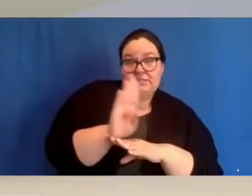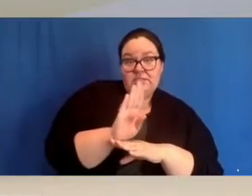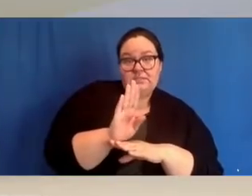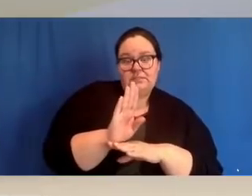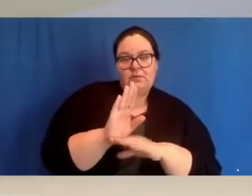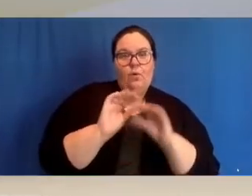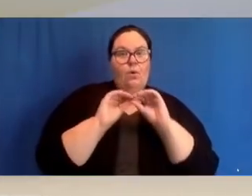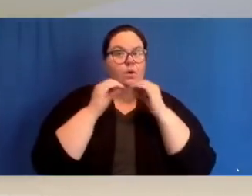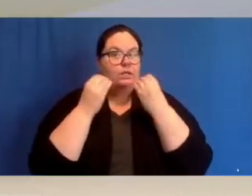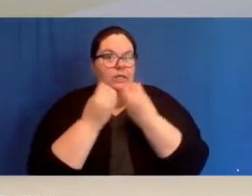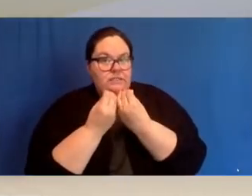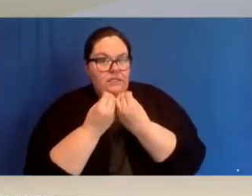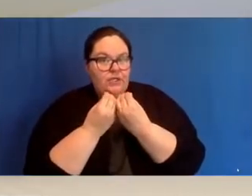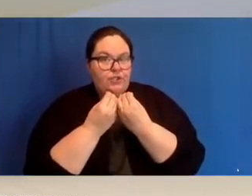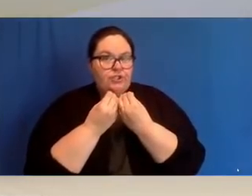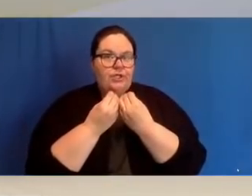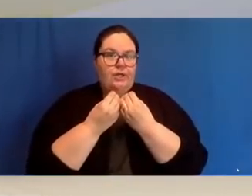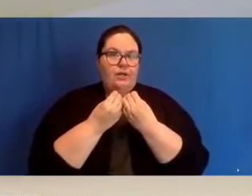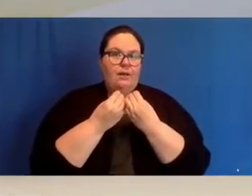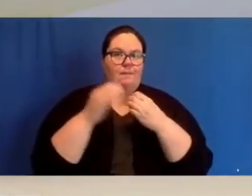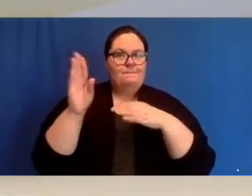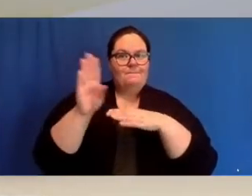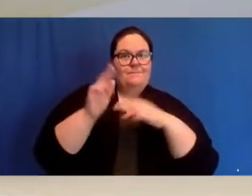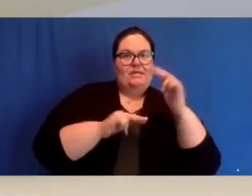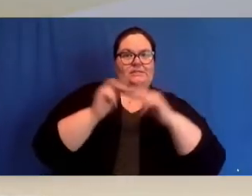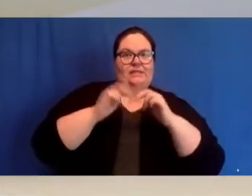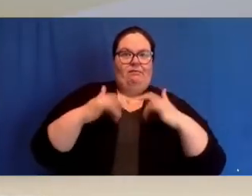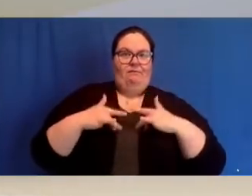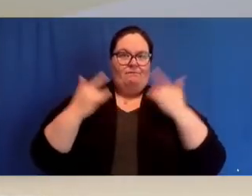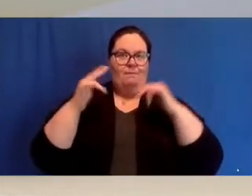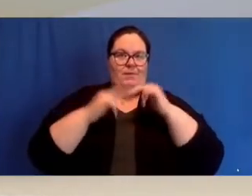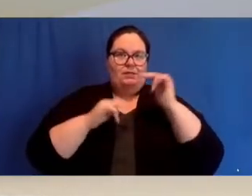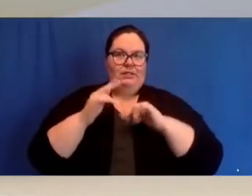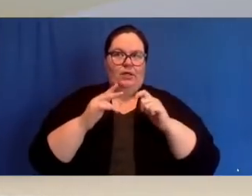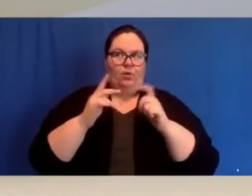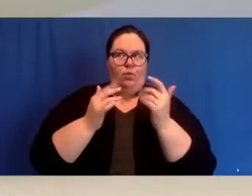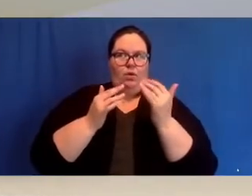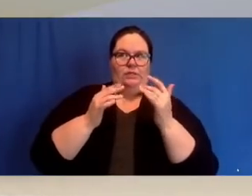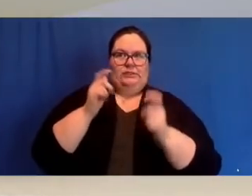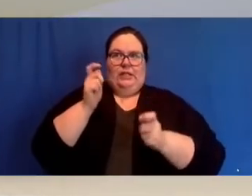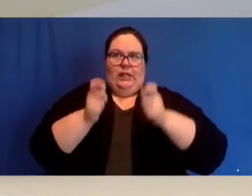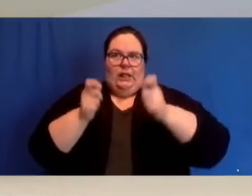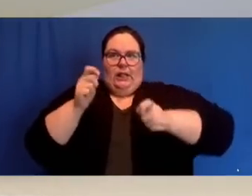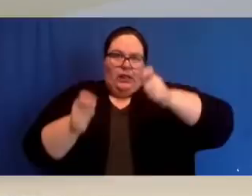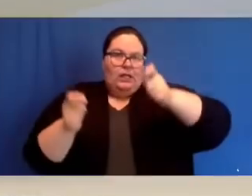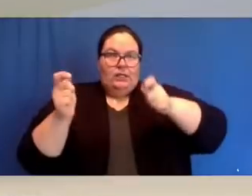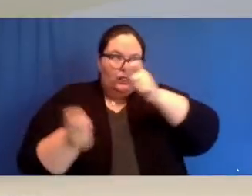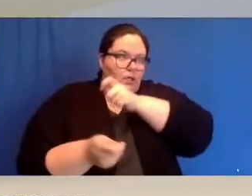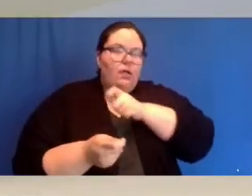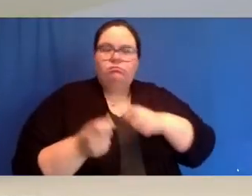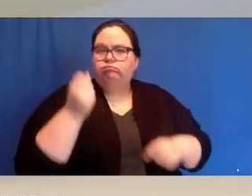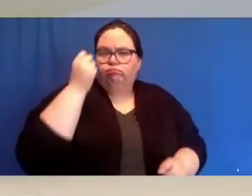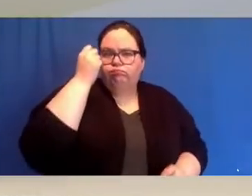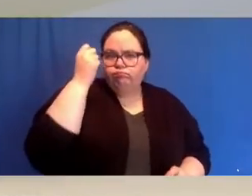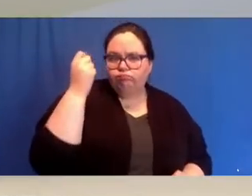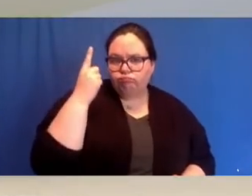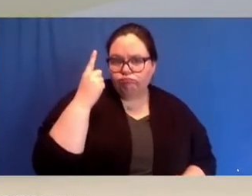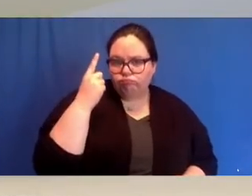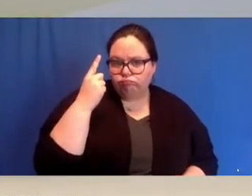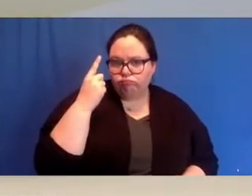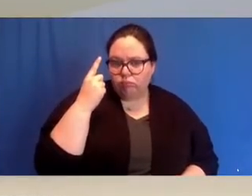and facilities are going to need to take a couple of days to adjust to this. That is absolutely totally understandable,